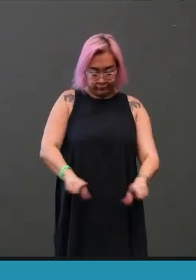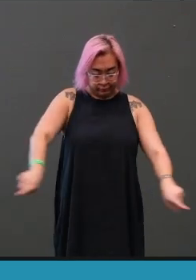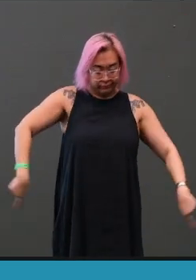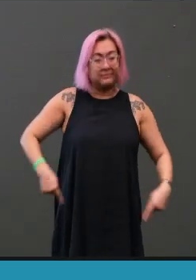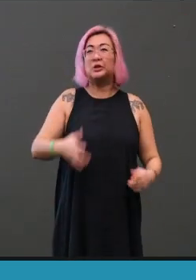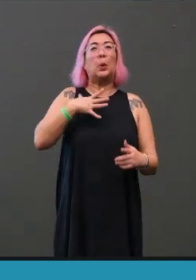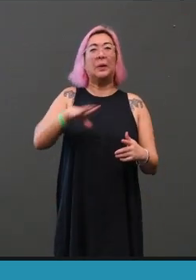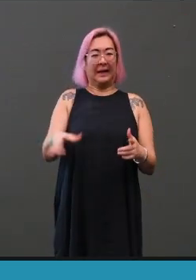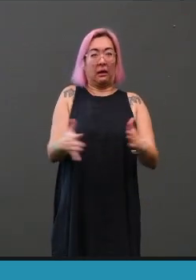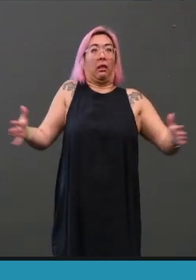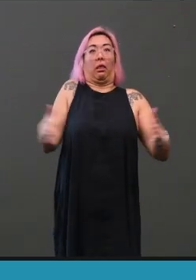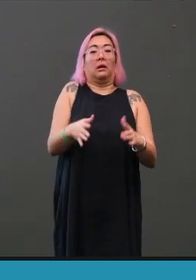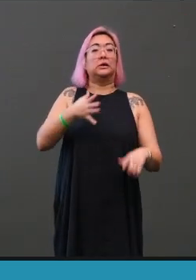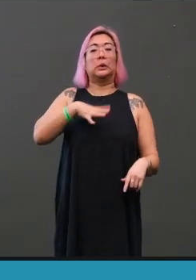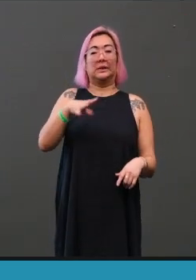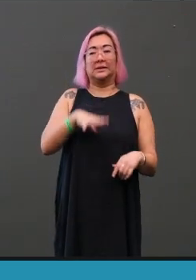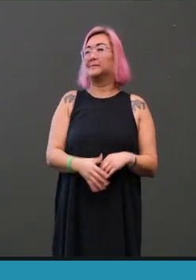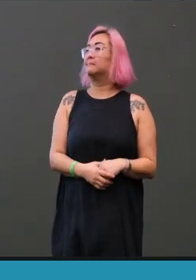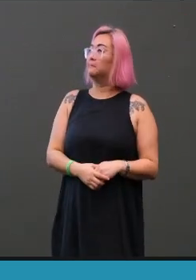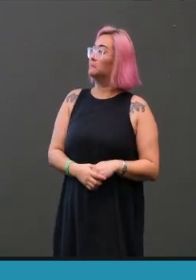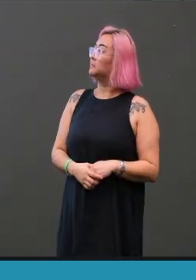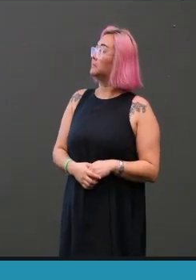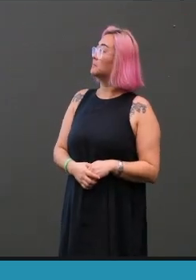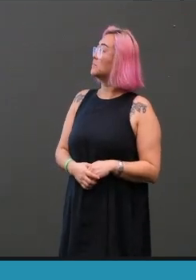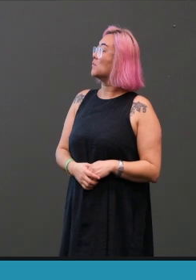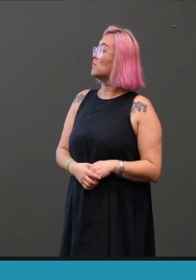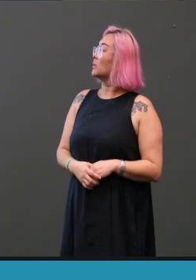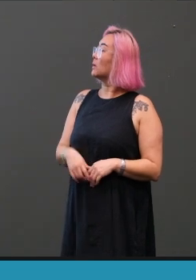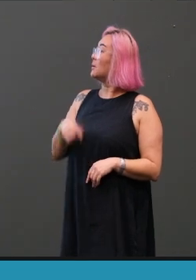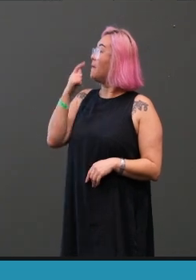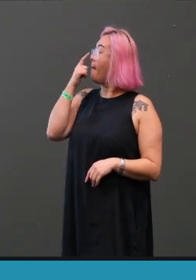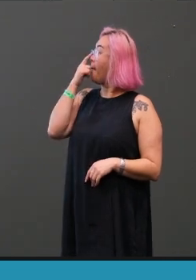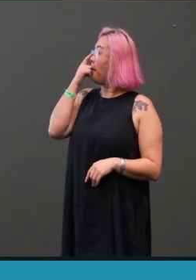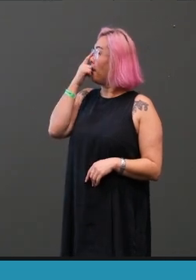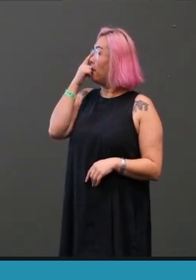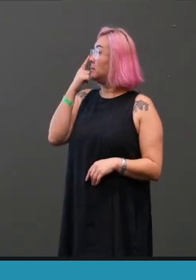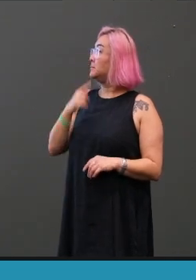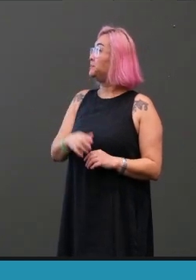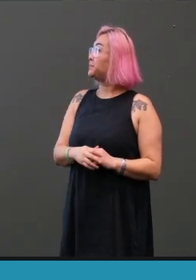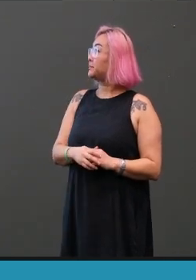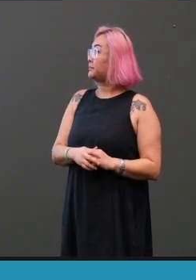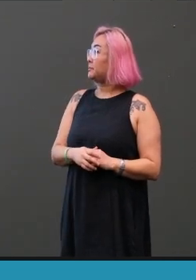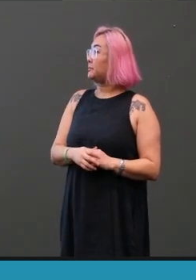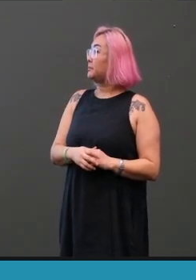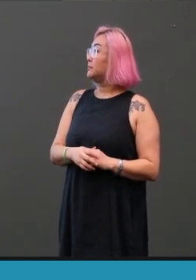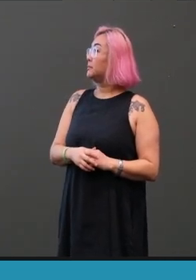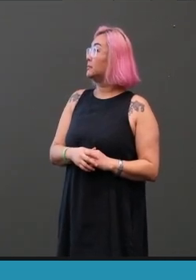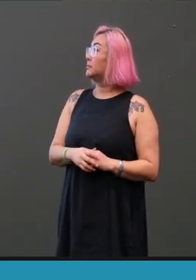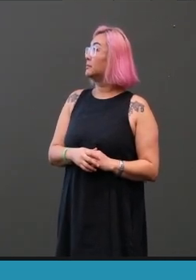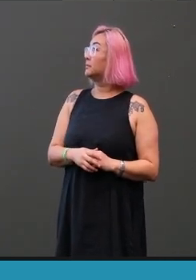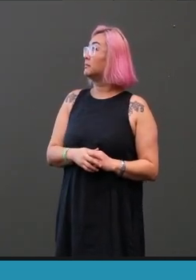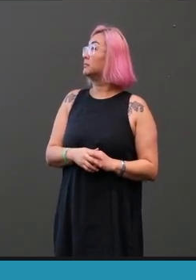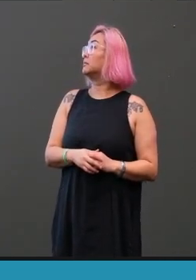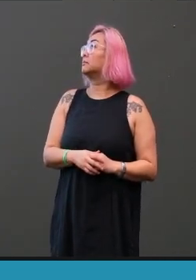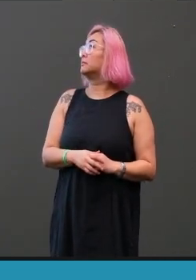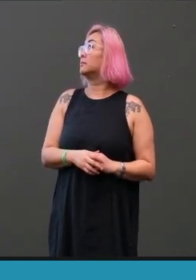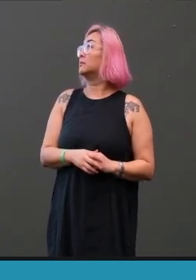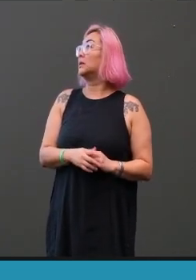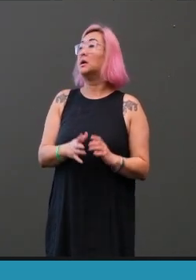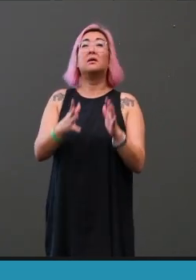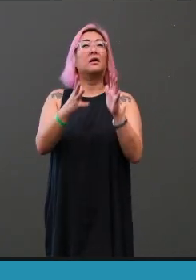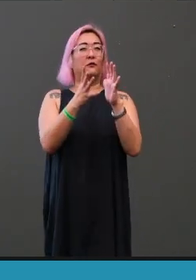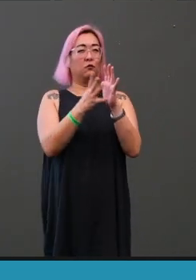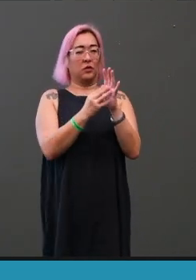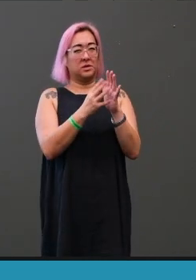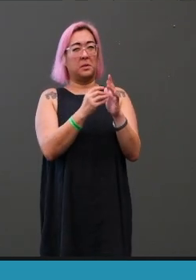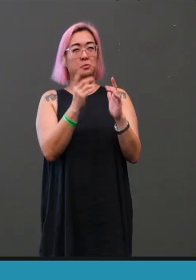ground. So if, for example, look at, say, the bottom 40% of the pixels of a sprite, then we could figure out the